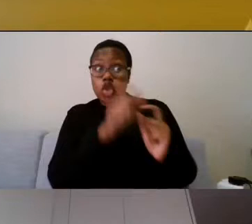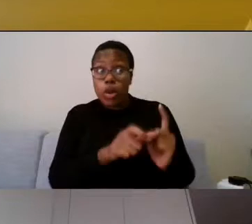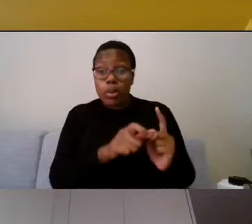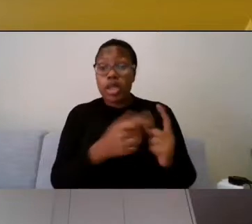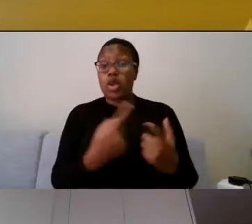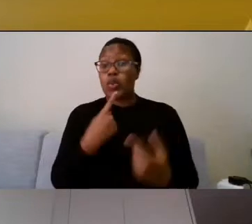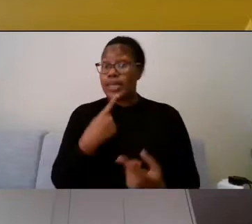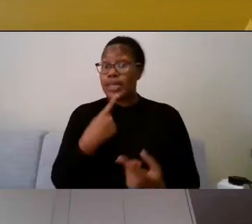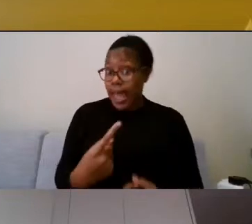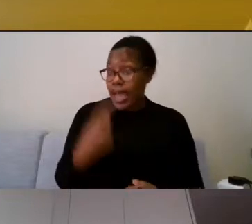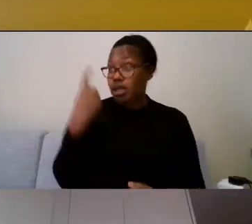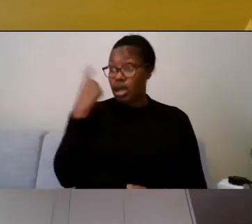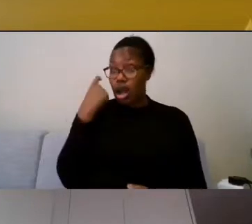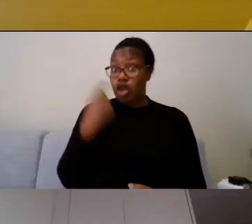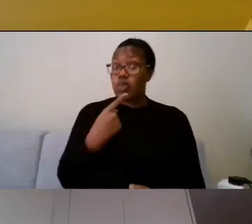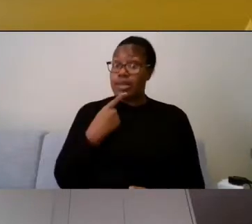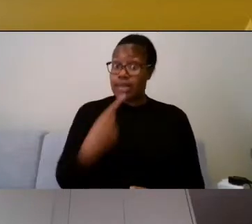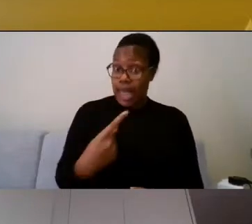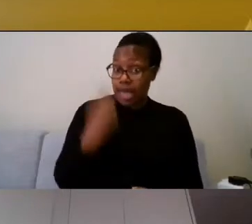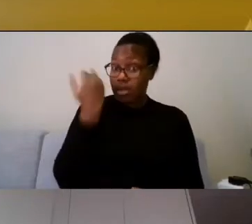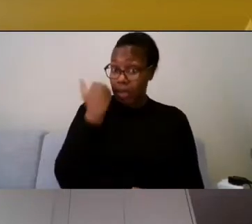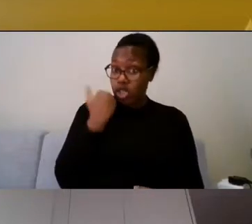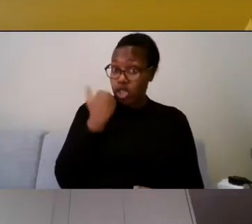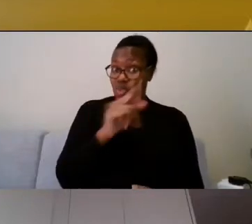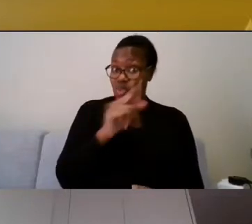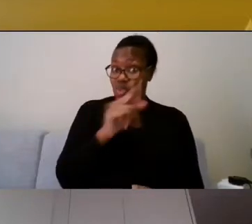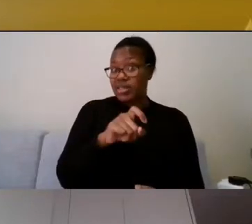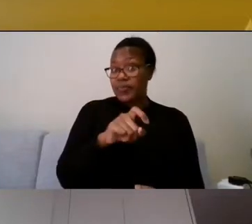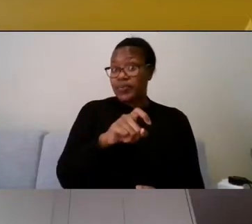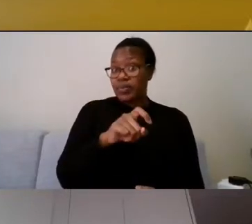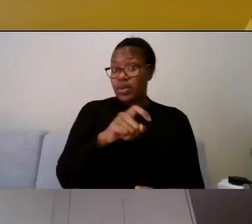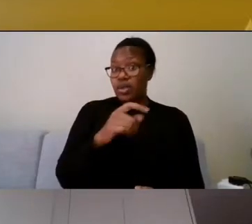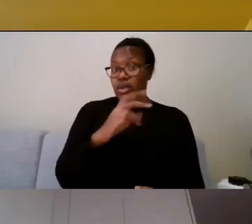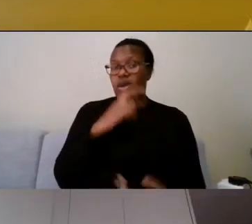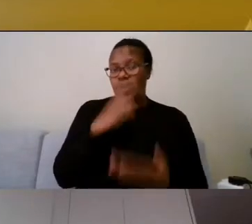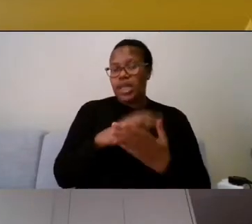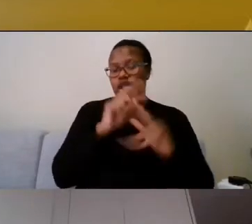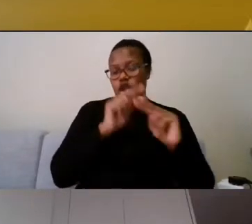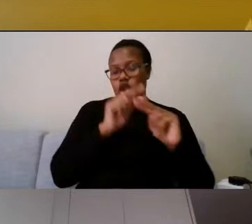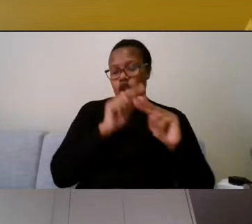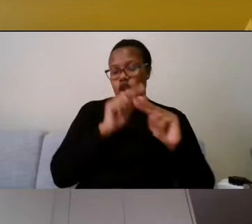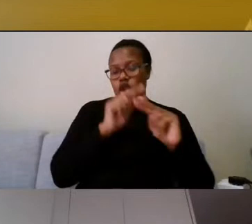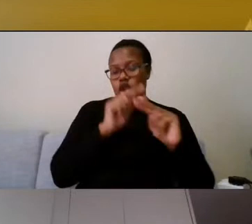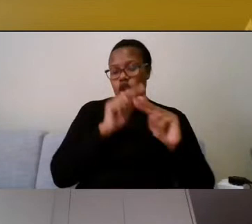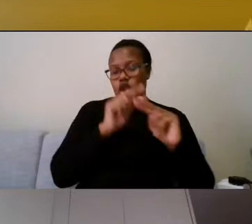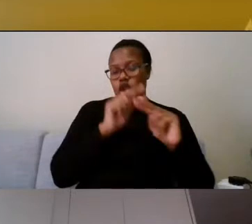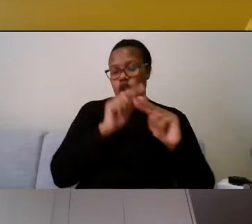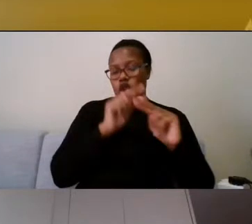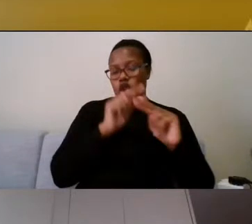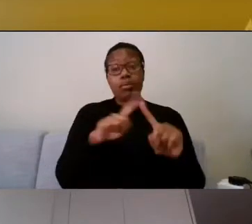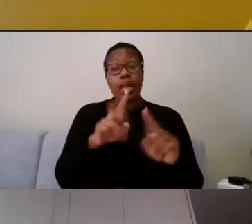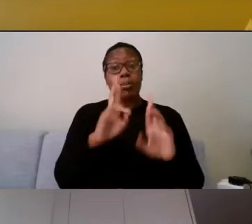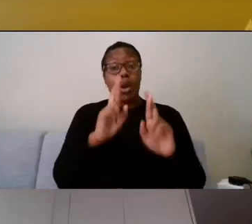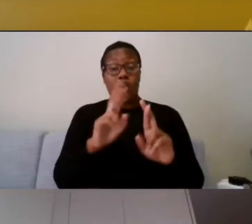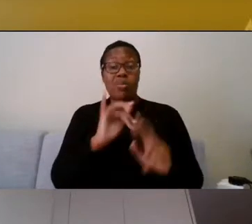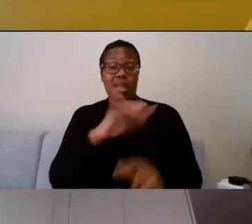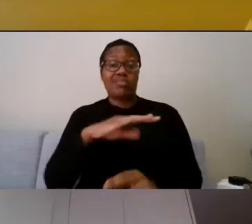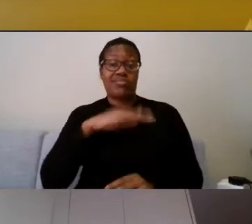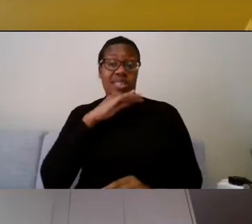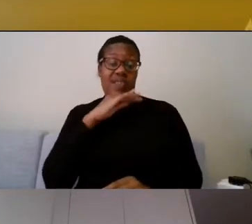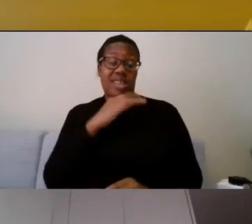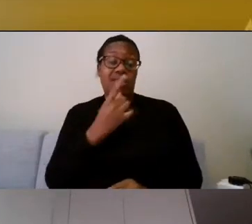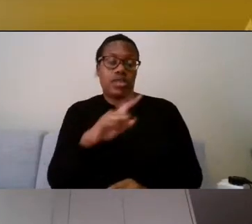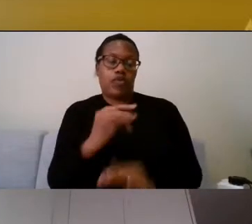clerk or a magistrate or whoever. Those are things we still need to look at. But I hope that suffices for